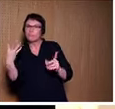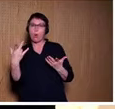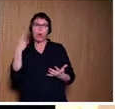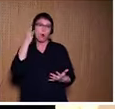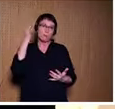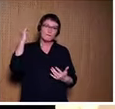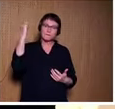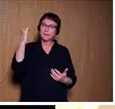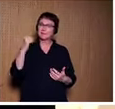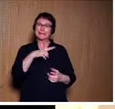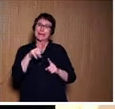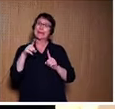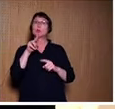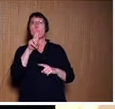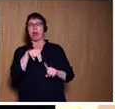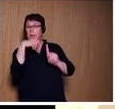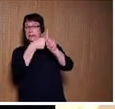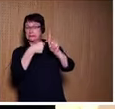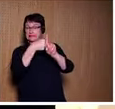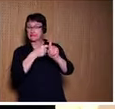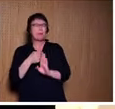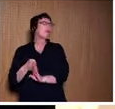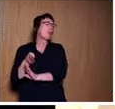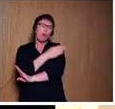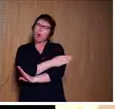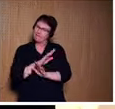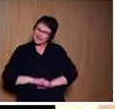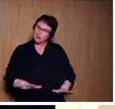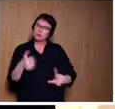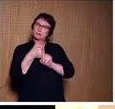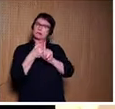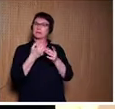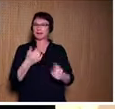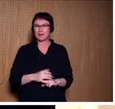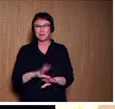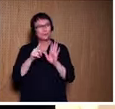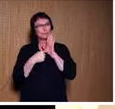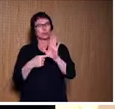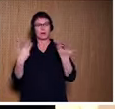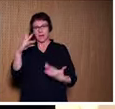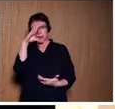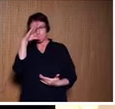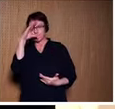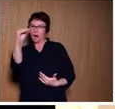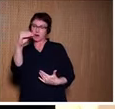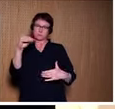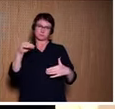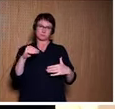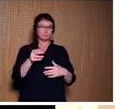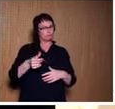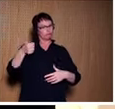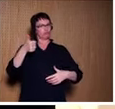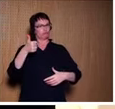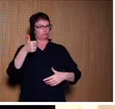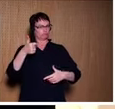UN. There are extensive accounts showing how patriarchy and the nuclear family model not